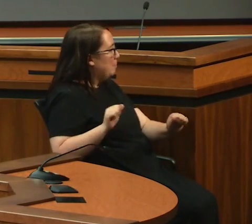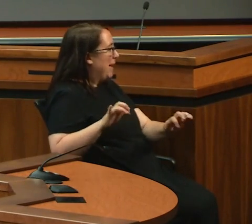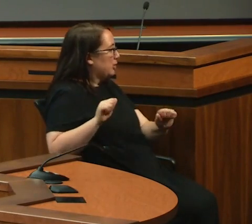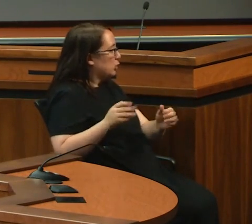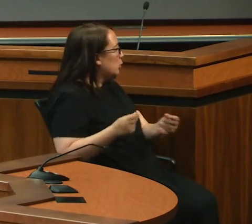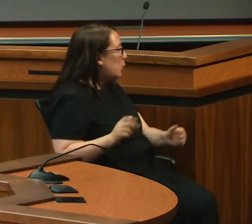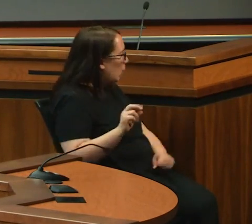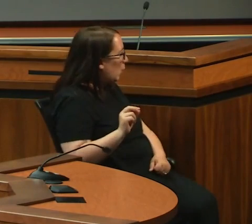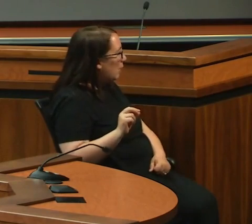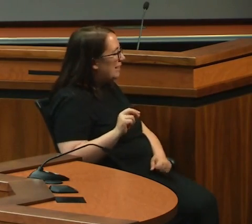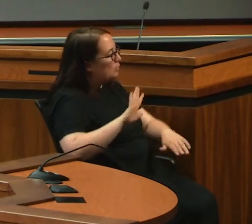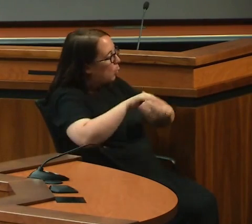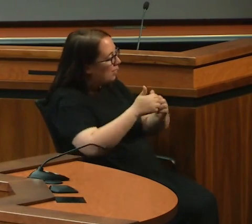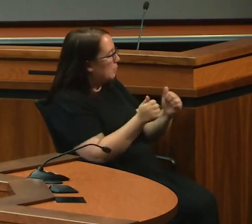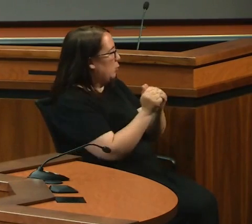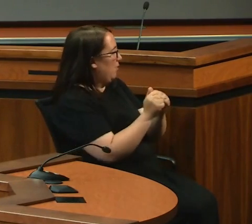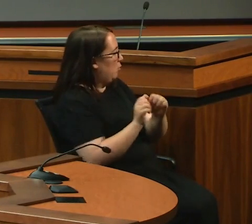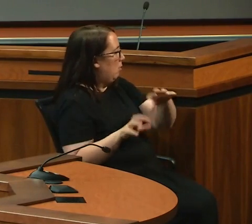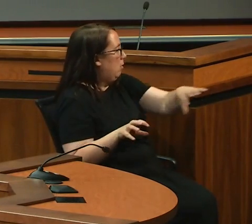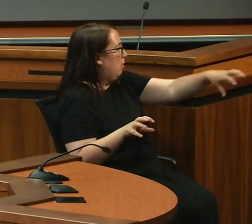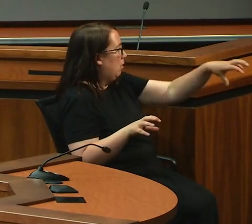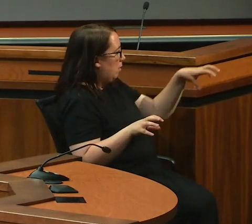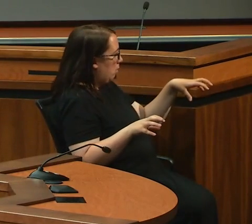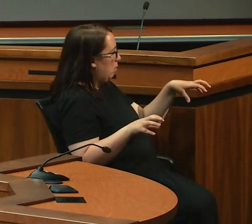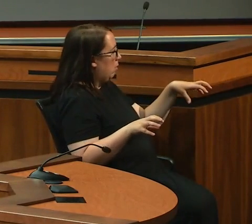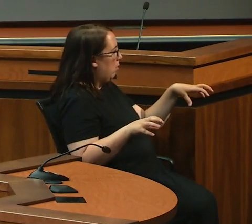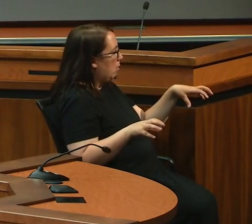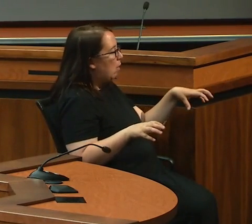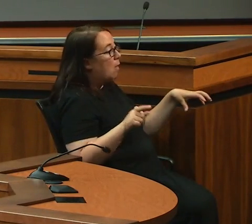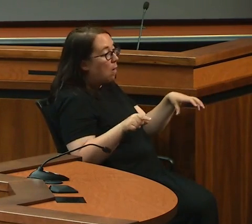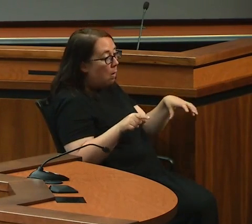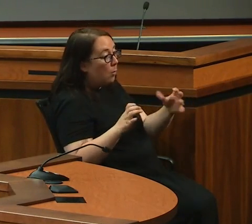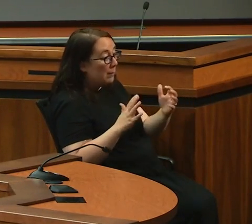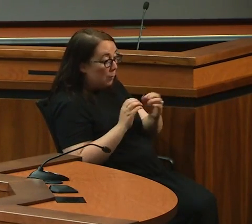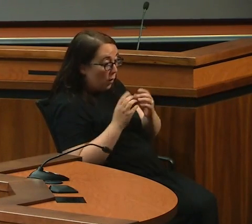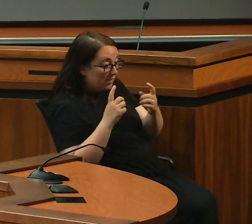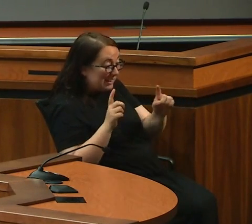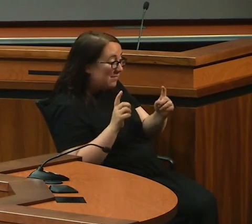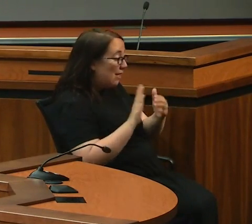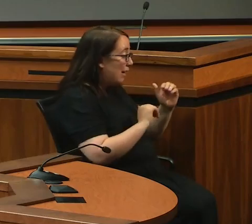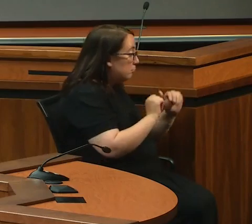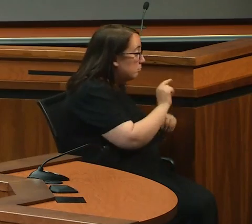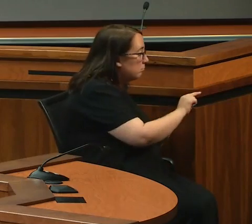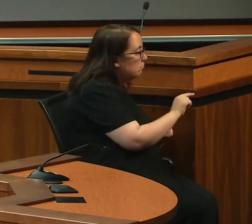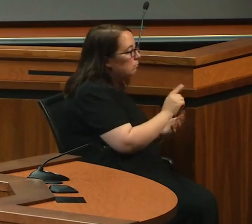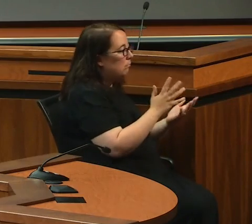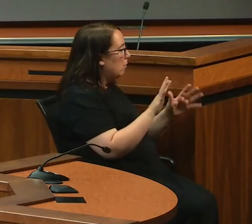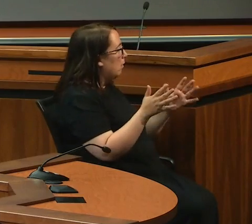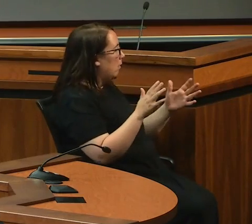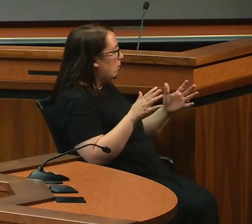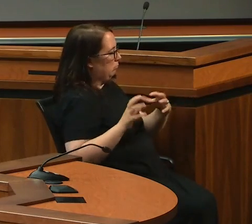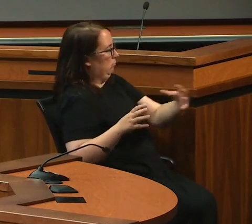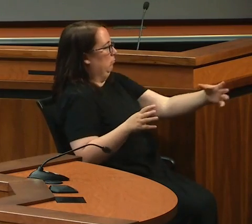but, you know, it's really a cumulative effect. But knowing that some are going to be a little bit more effective than others initially, and relative to their cost, that'll all go into